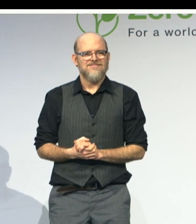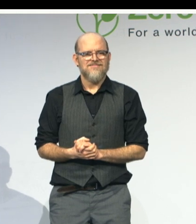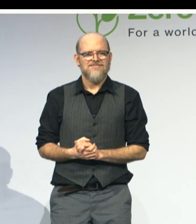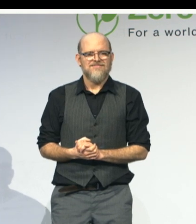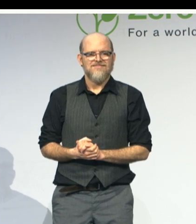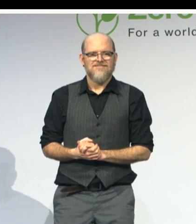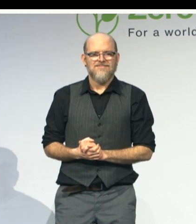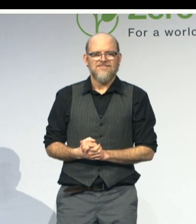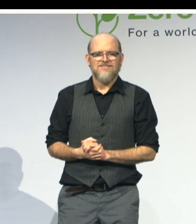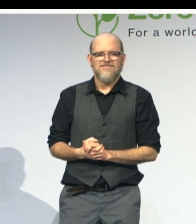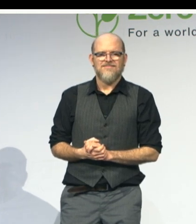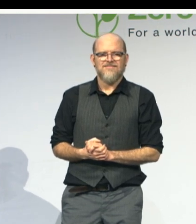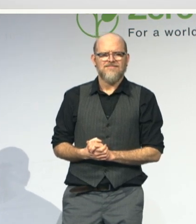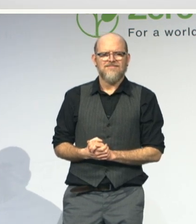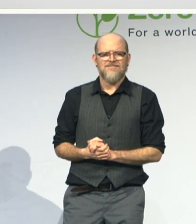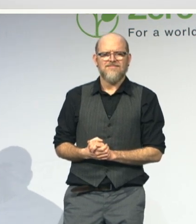Is it?